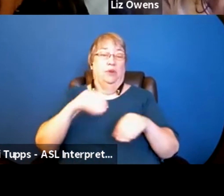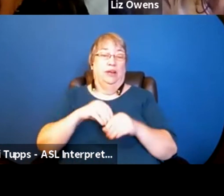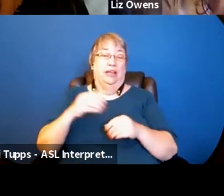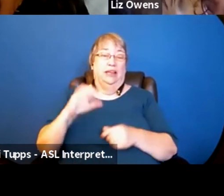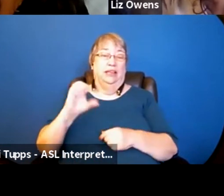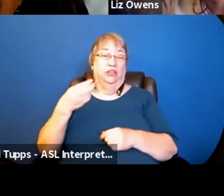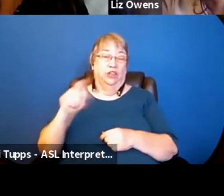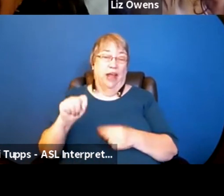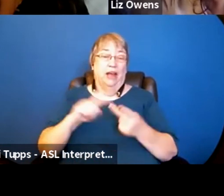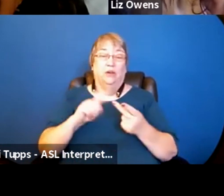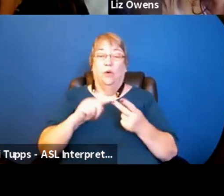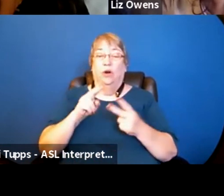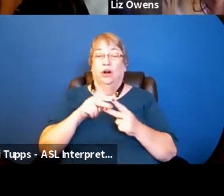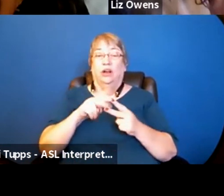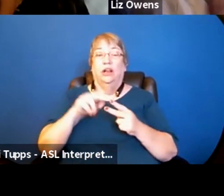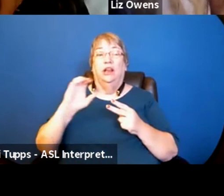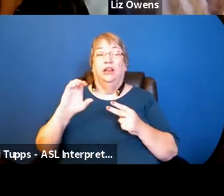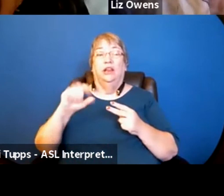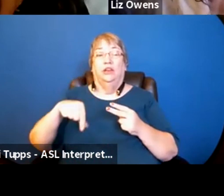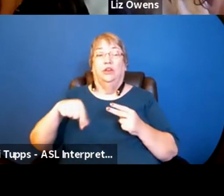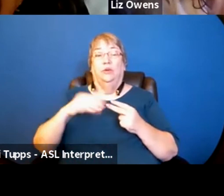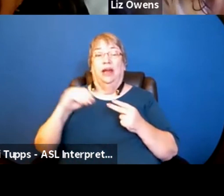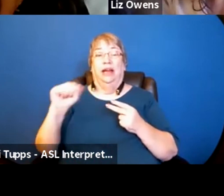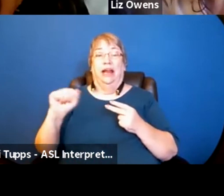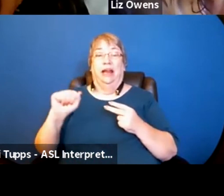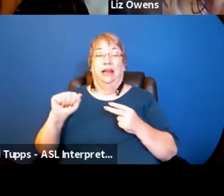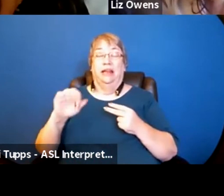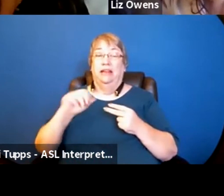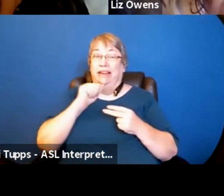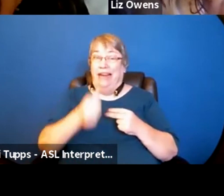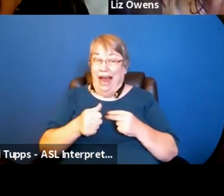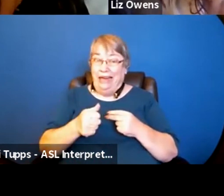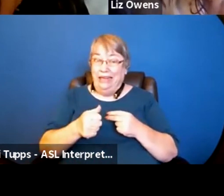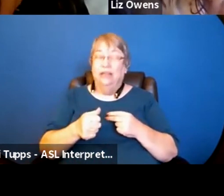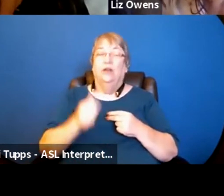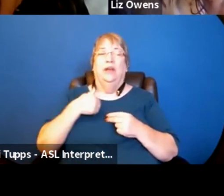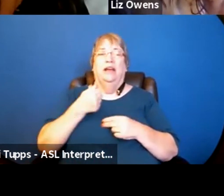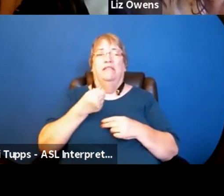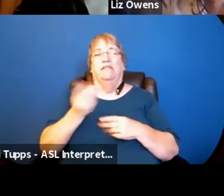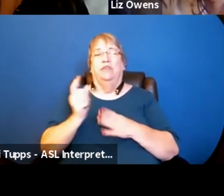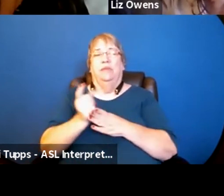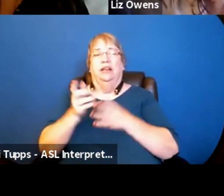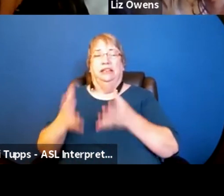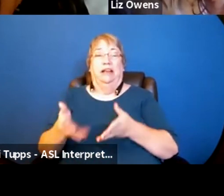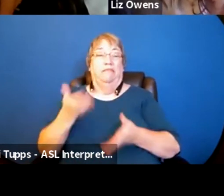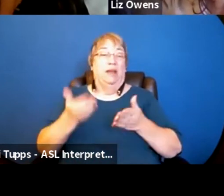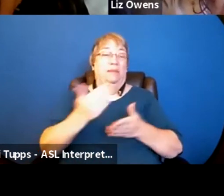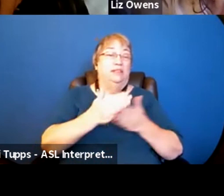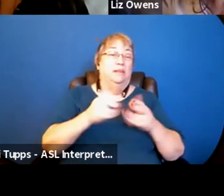in the Q&A. Otherwise, I was thinking maybe we have a couple minutes left if any of our panelists have closing